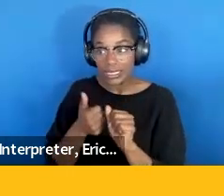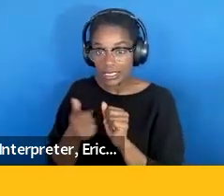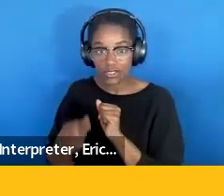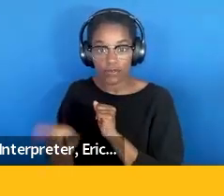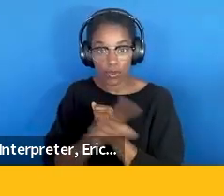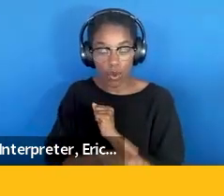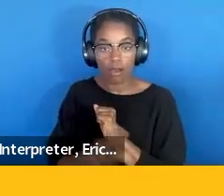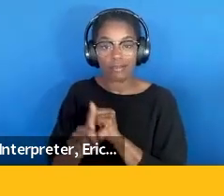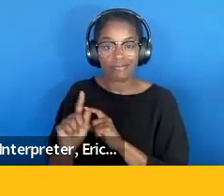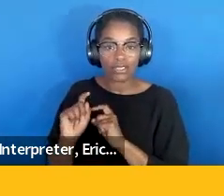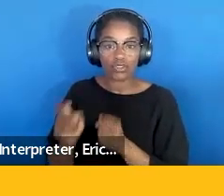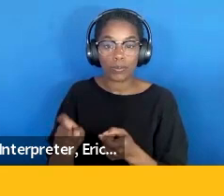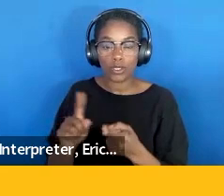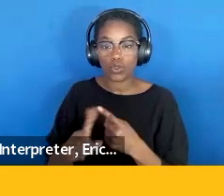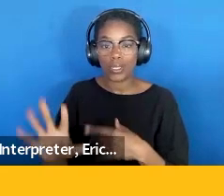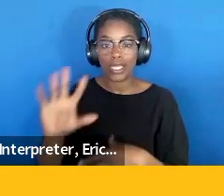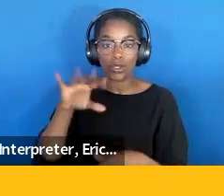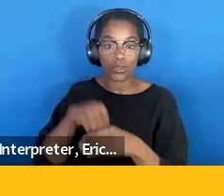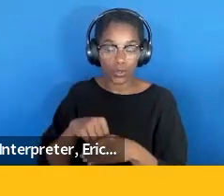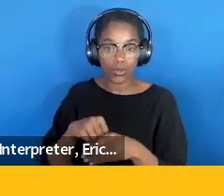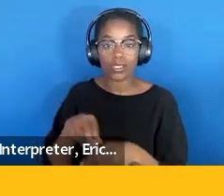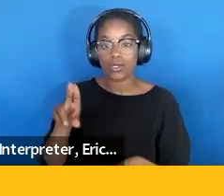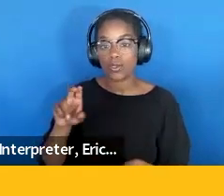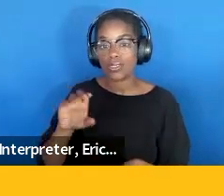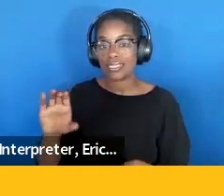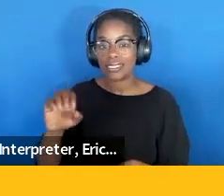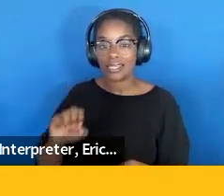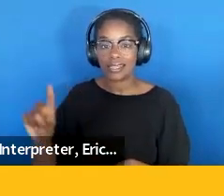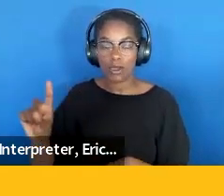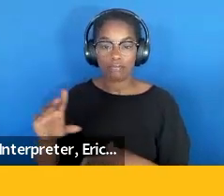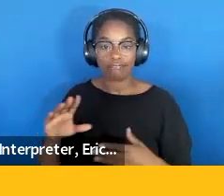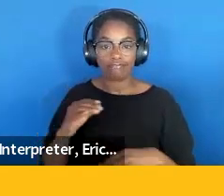for contributing to an inclusive UC San Diego campus community.